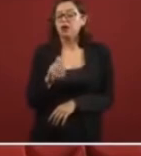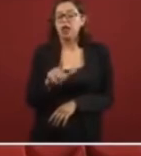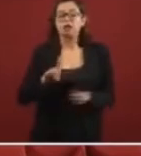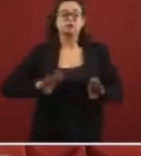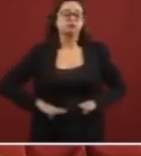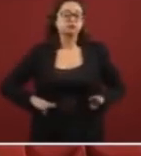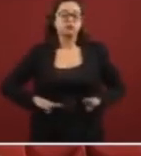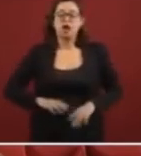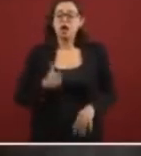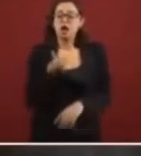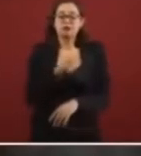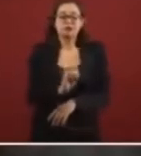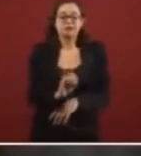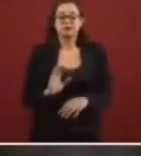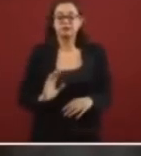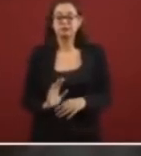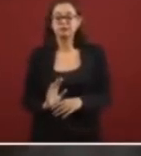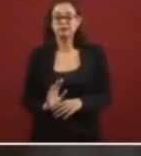politics.